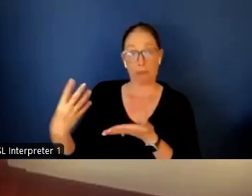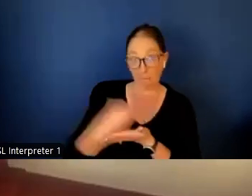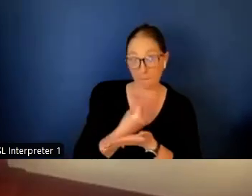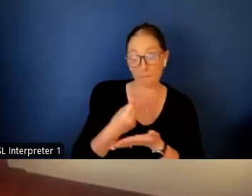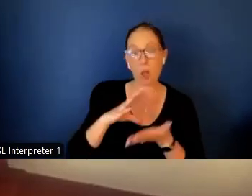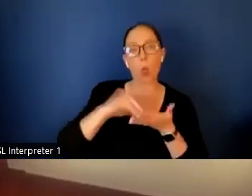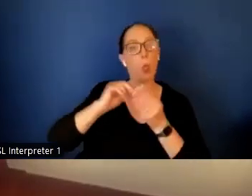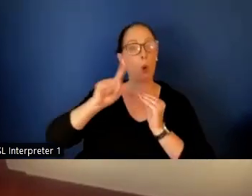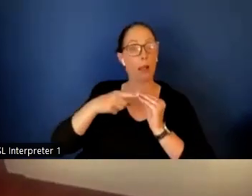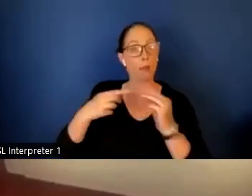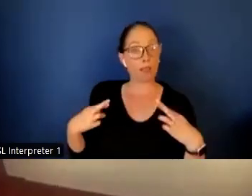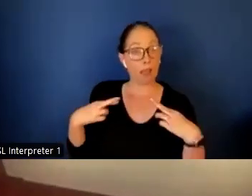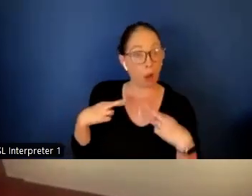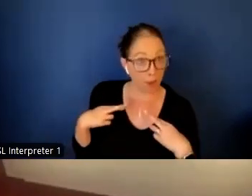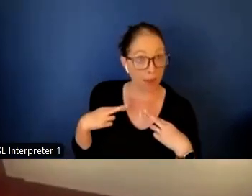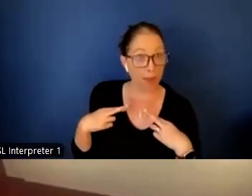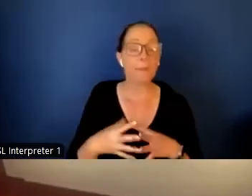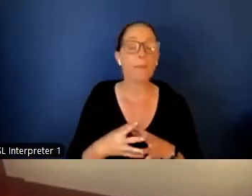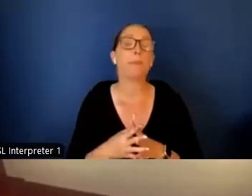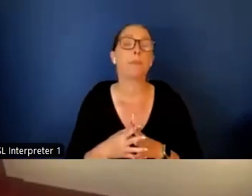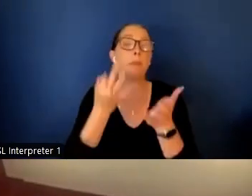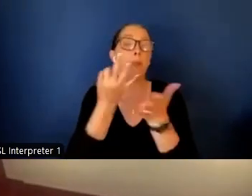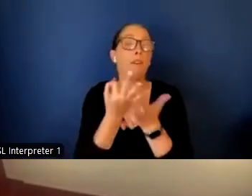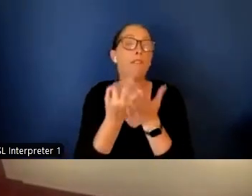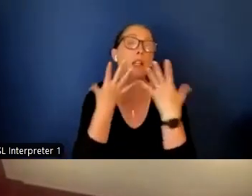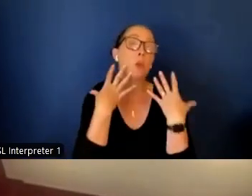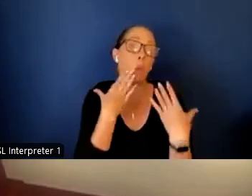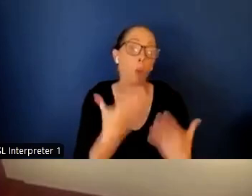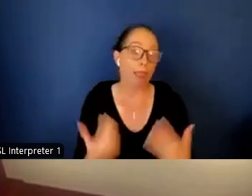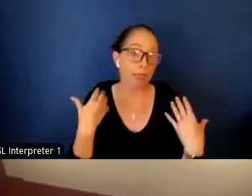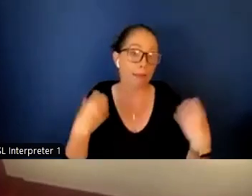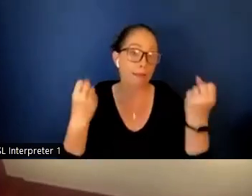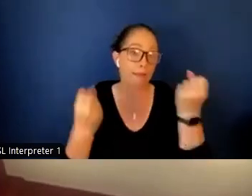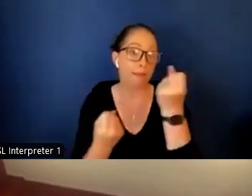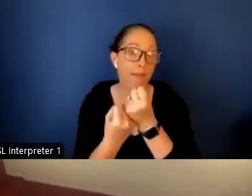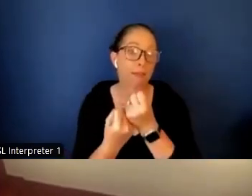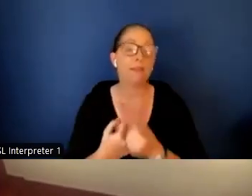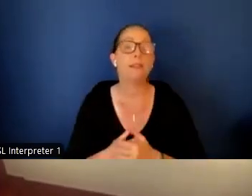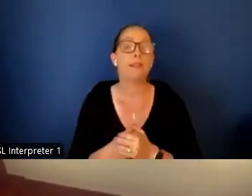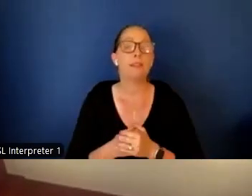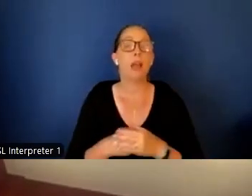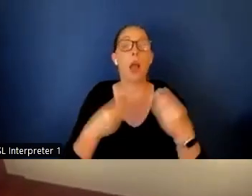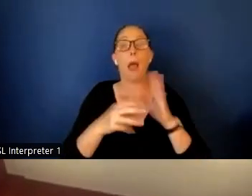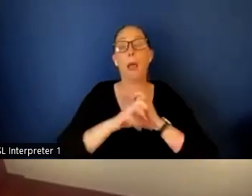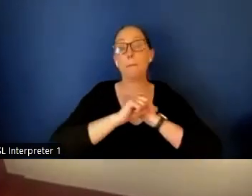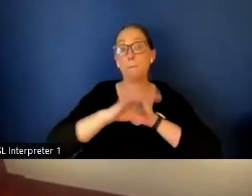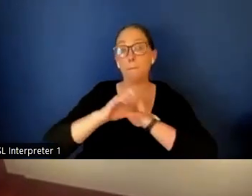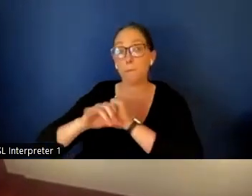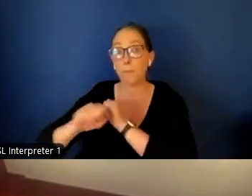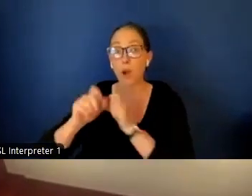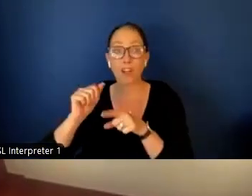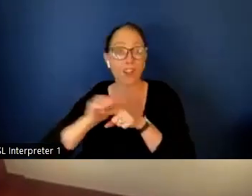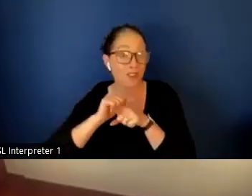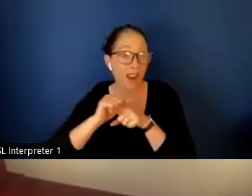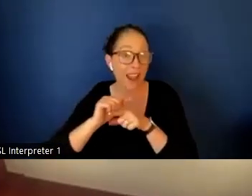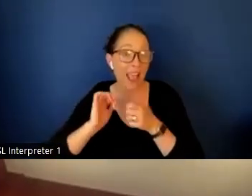about retirement, financial wellness support, marketing training, like how can we make the most of the work we